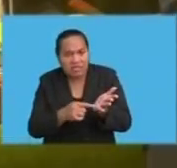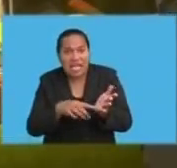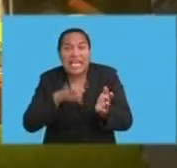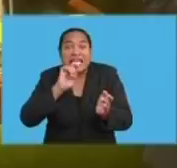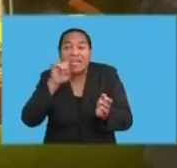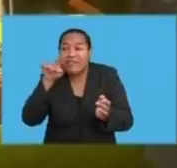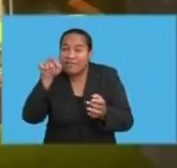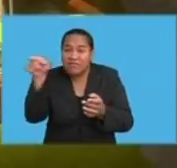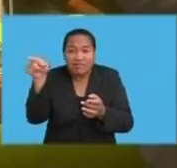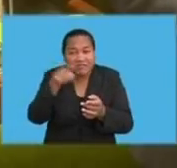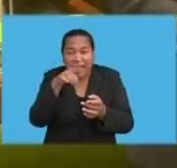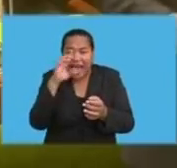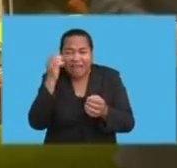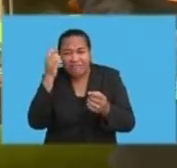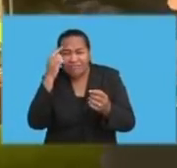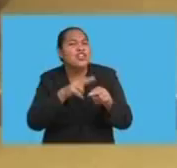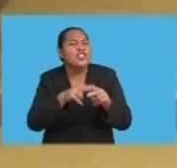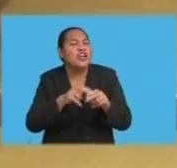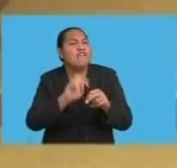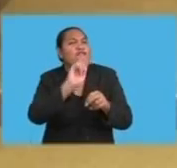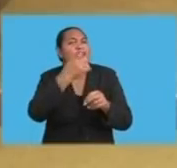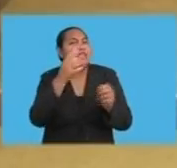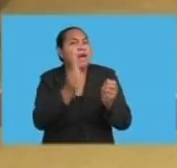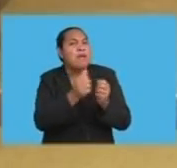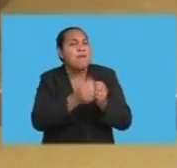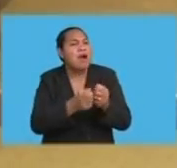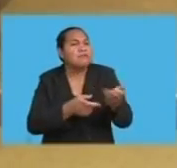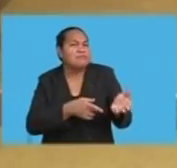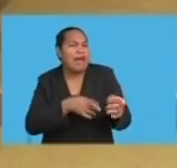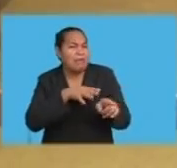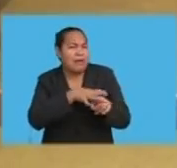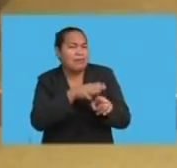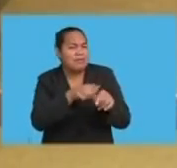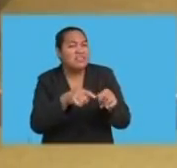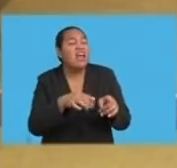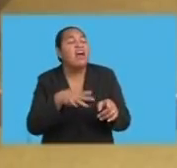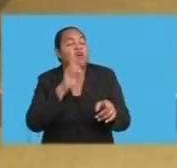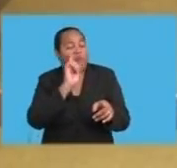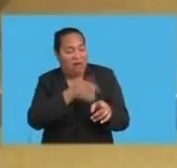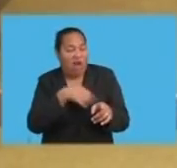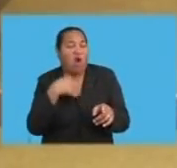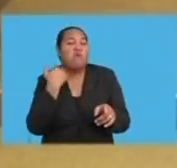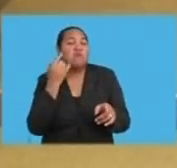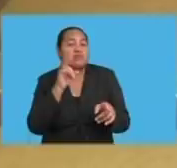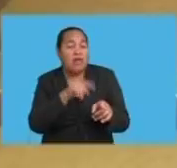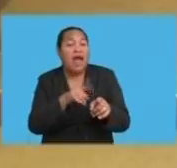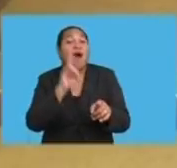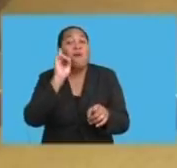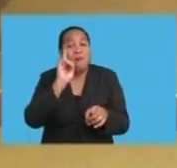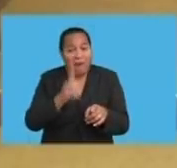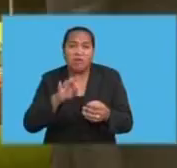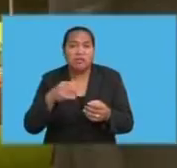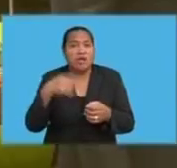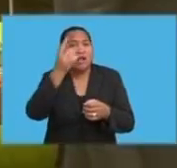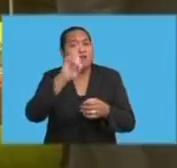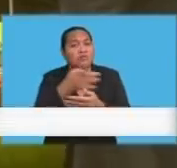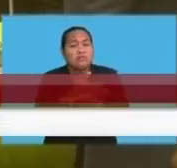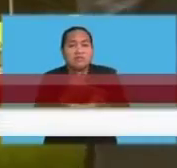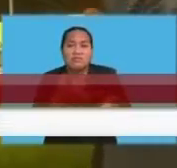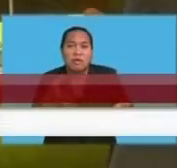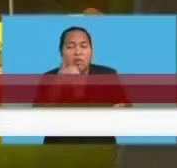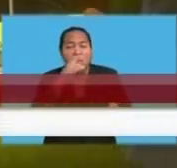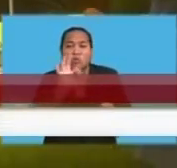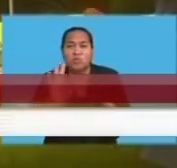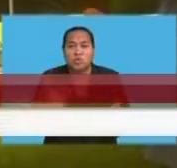Aya said Kayum pointed out the actions of the National Federation Party of trying to politicize the issue. Madam